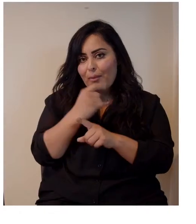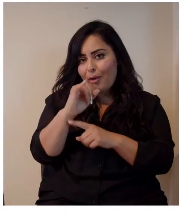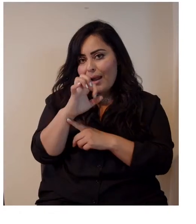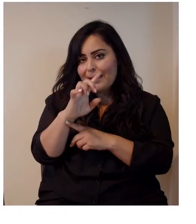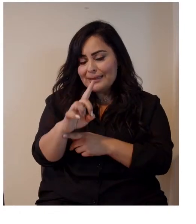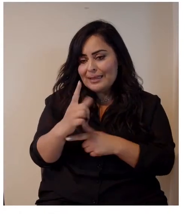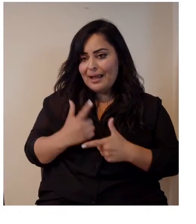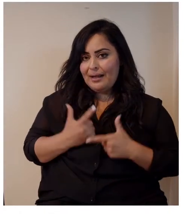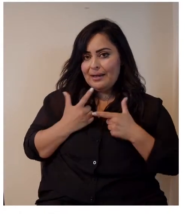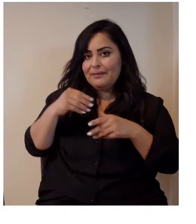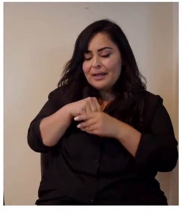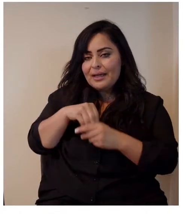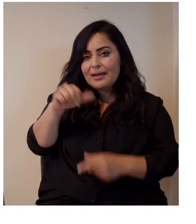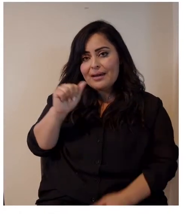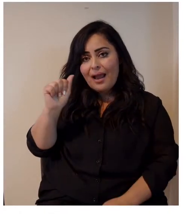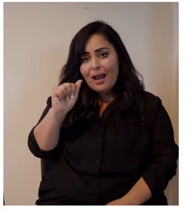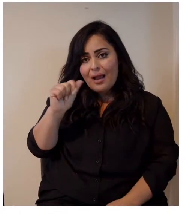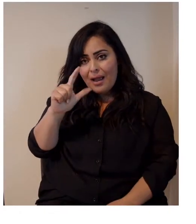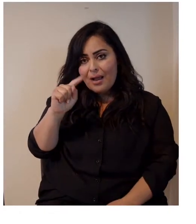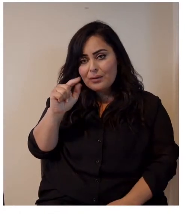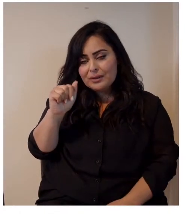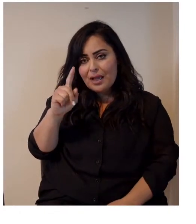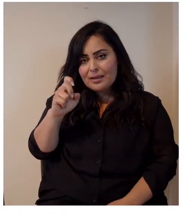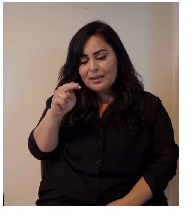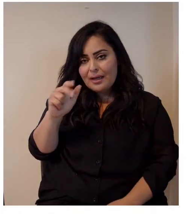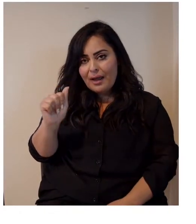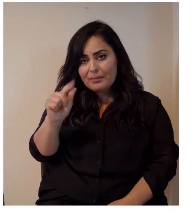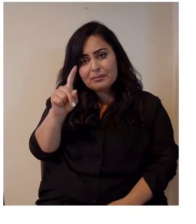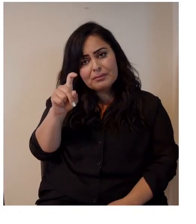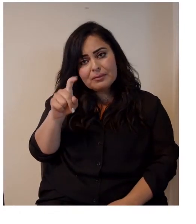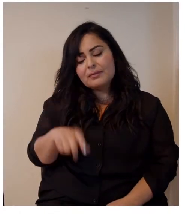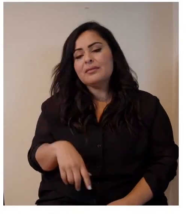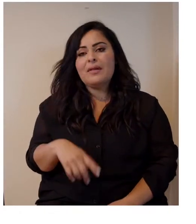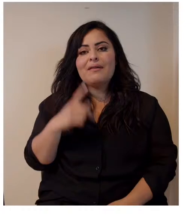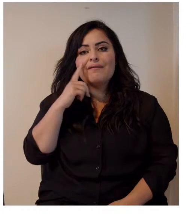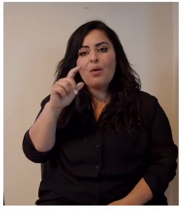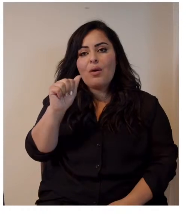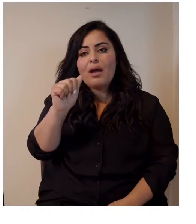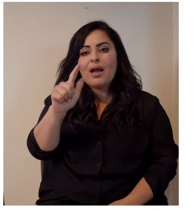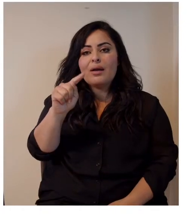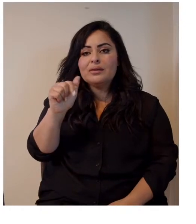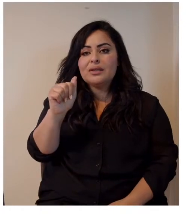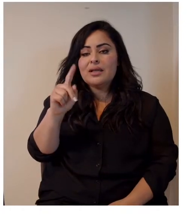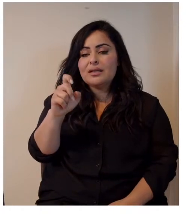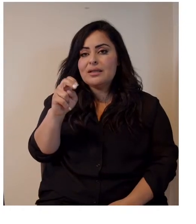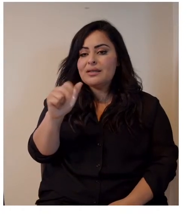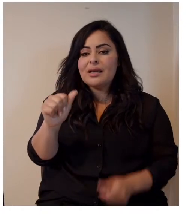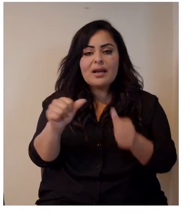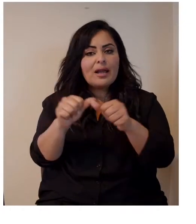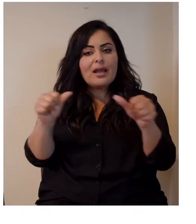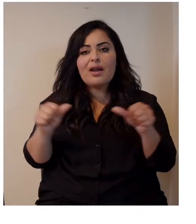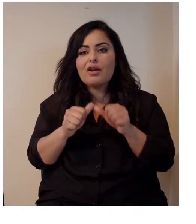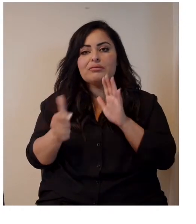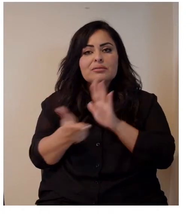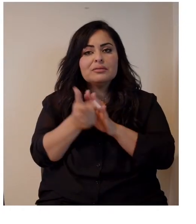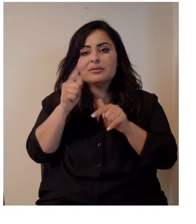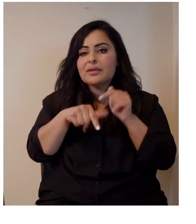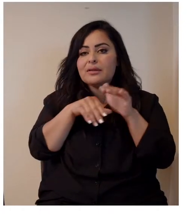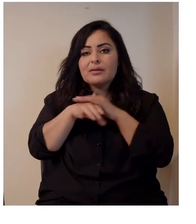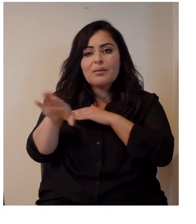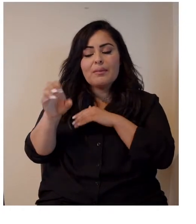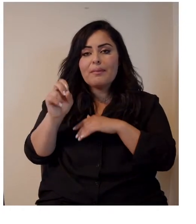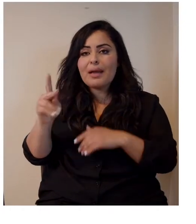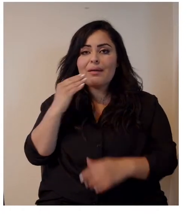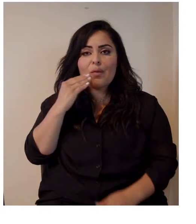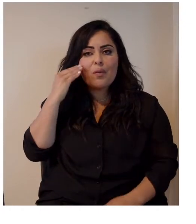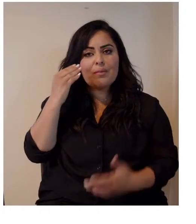residents of Altadena. And I just have to say for the Altadena area, we're not allowing anyone in, even if